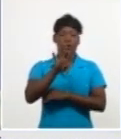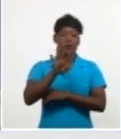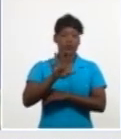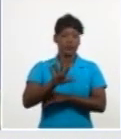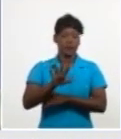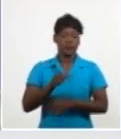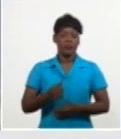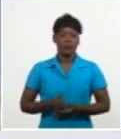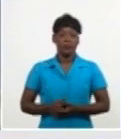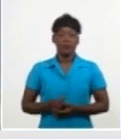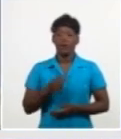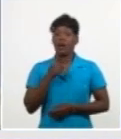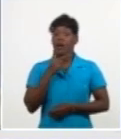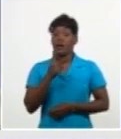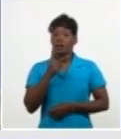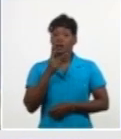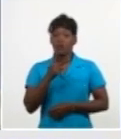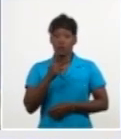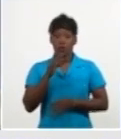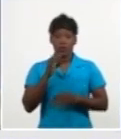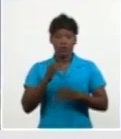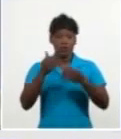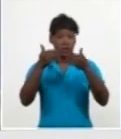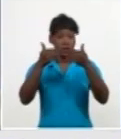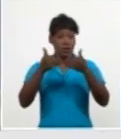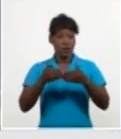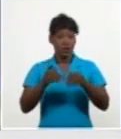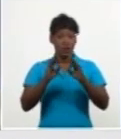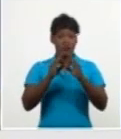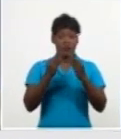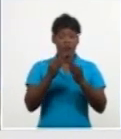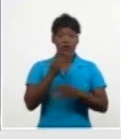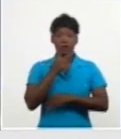and 245 are confirmed.